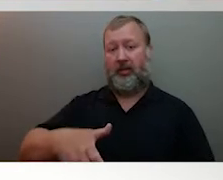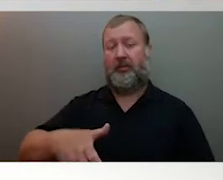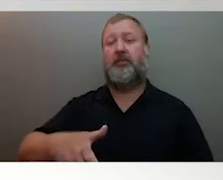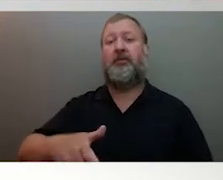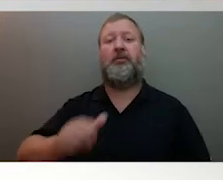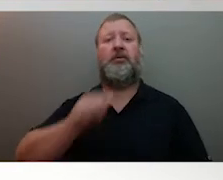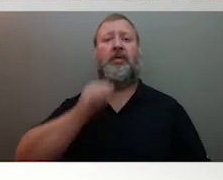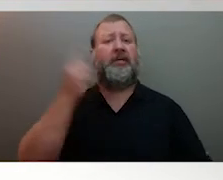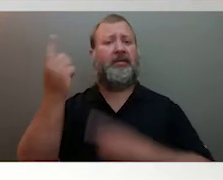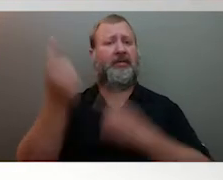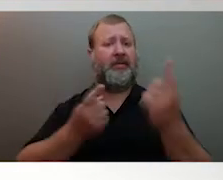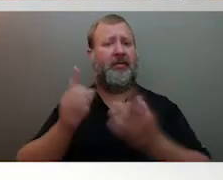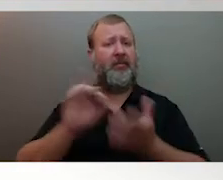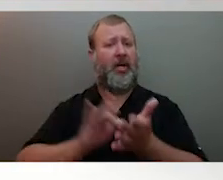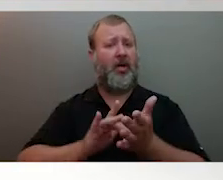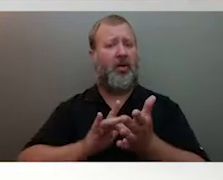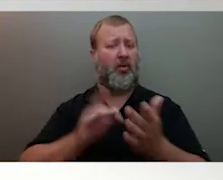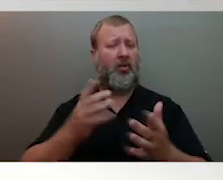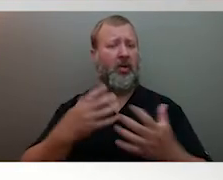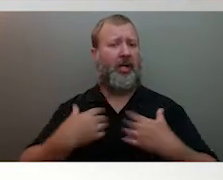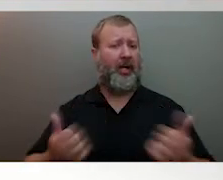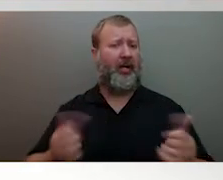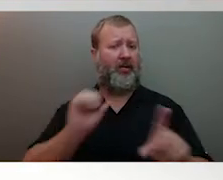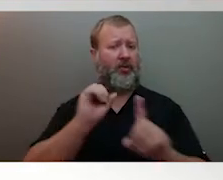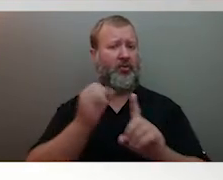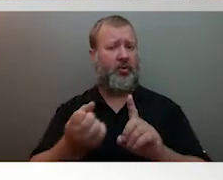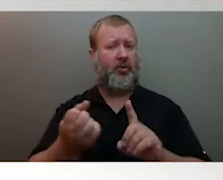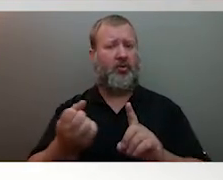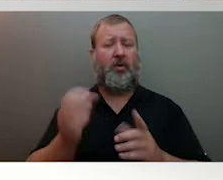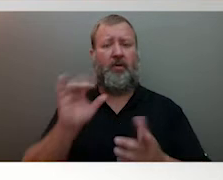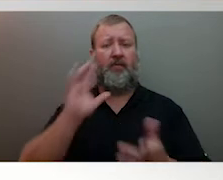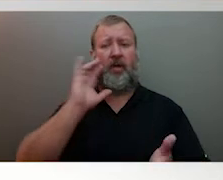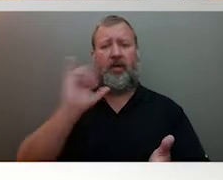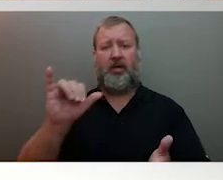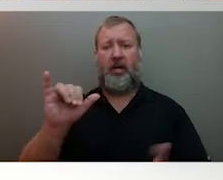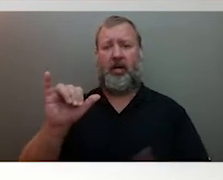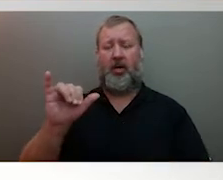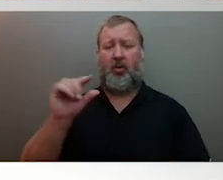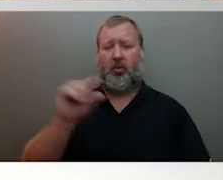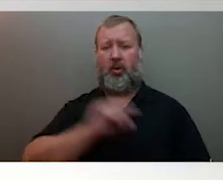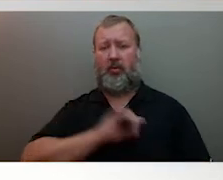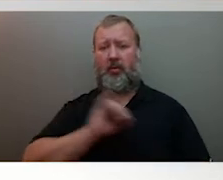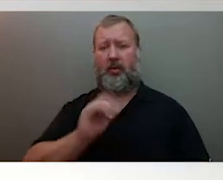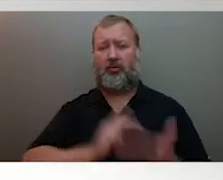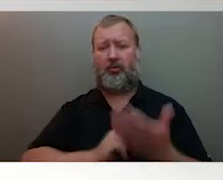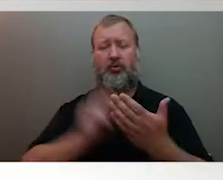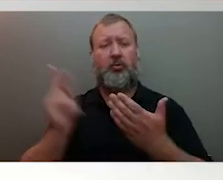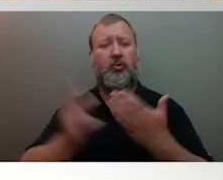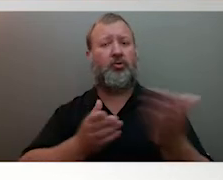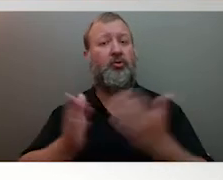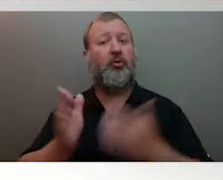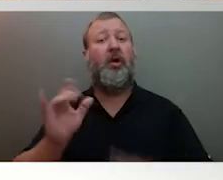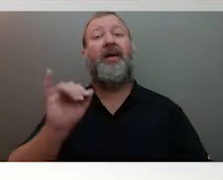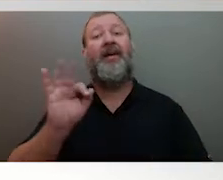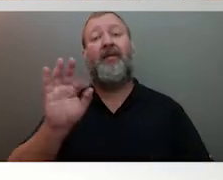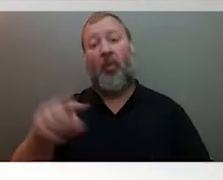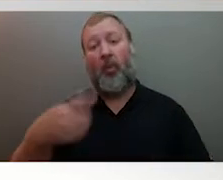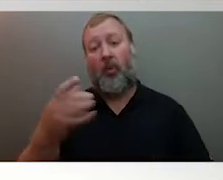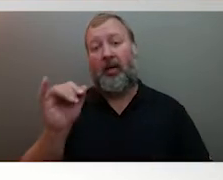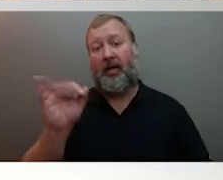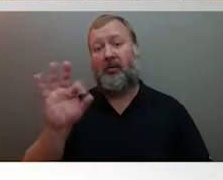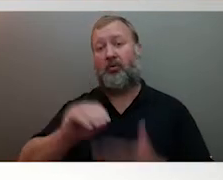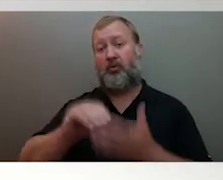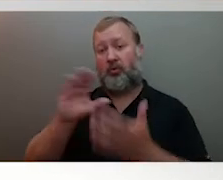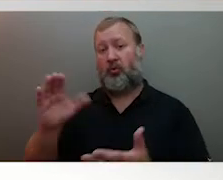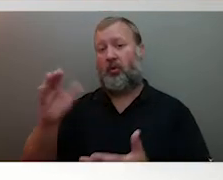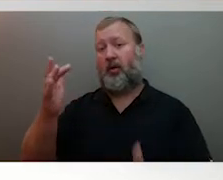are not considered medical conditions that meet eligibility for the hospital homebound services unless the student